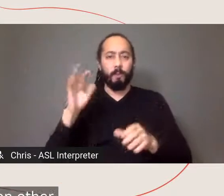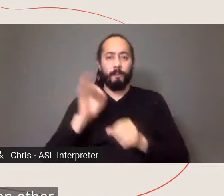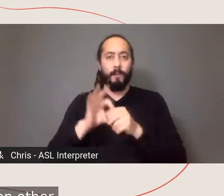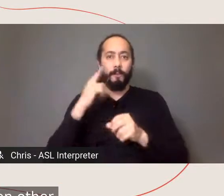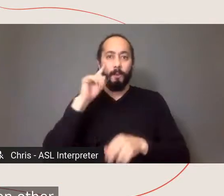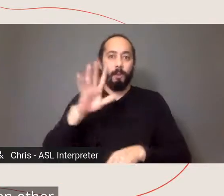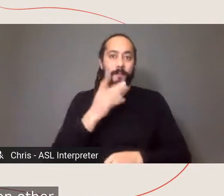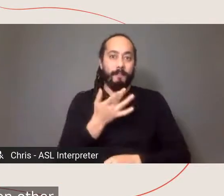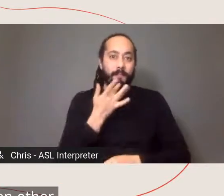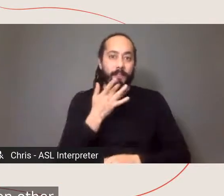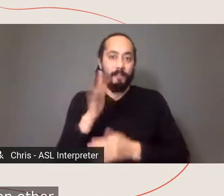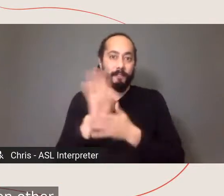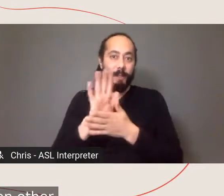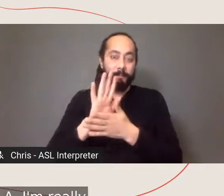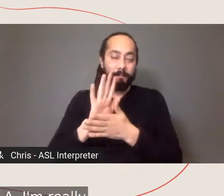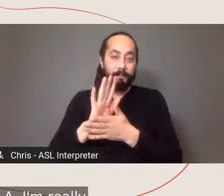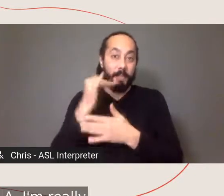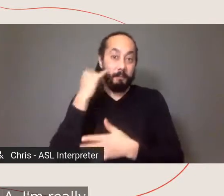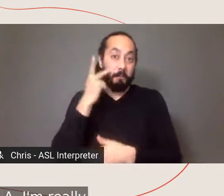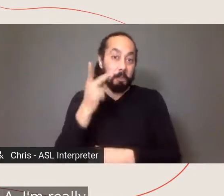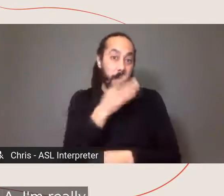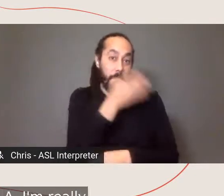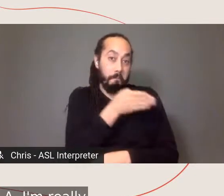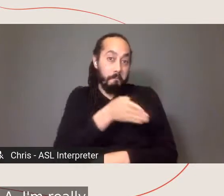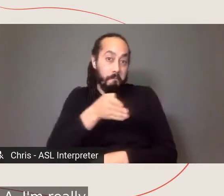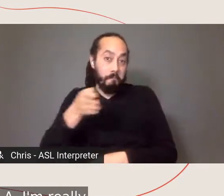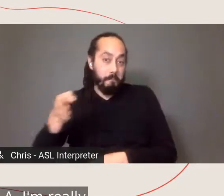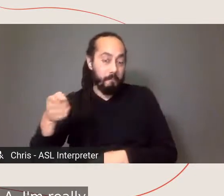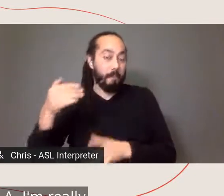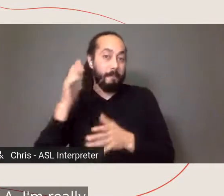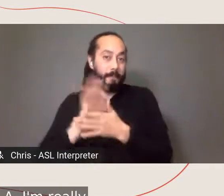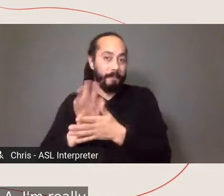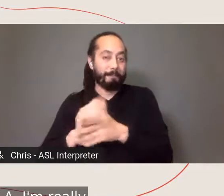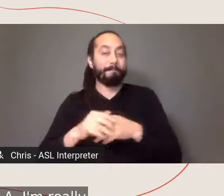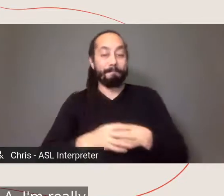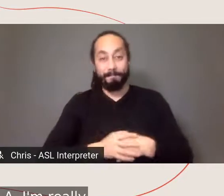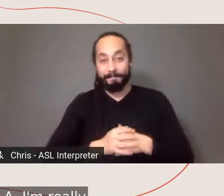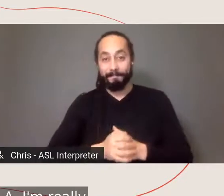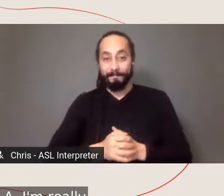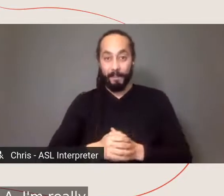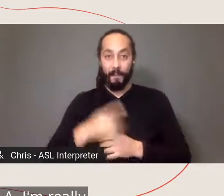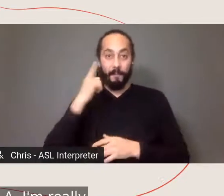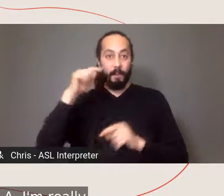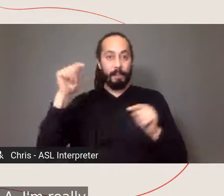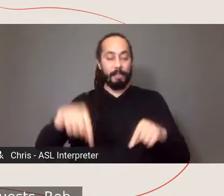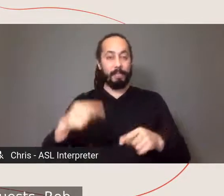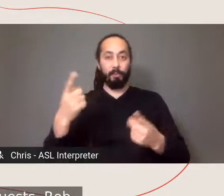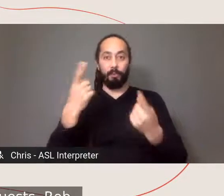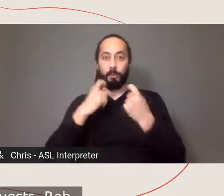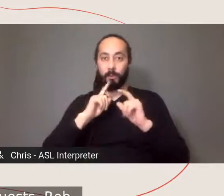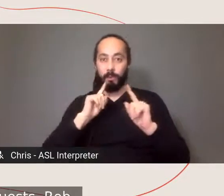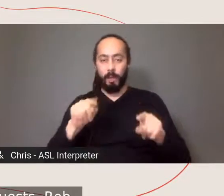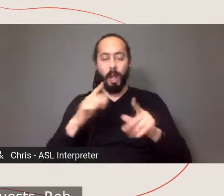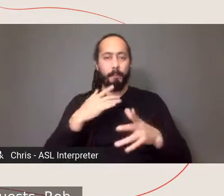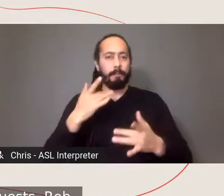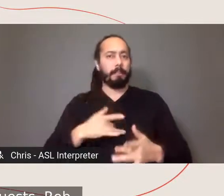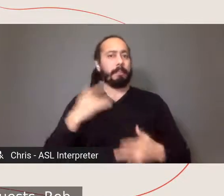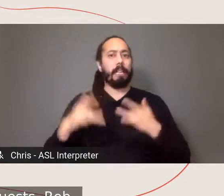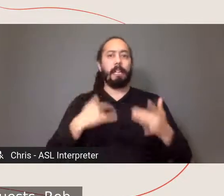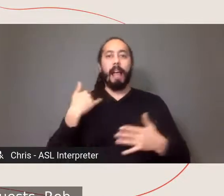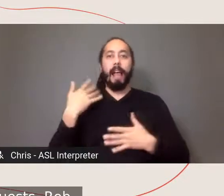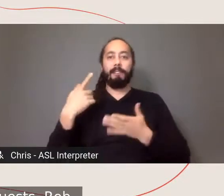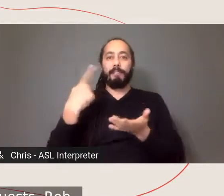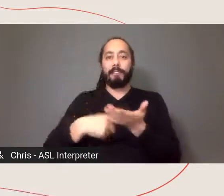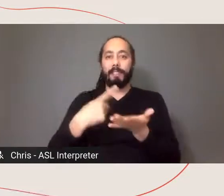if you've seen other films in the festival. So for this Q&A, I'm really excited to have a discussion with our two guests, Rob Busher